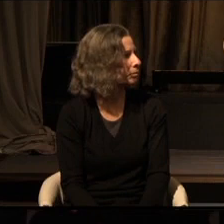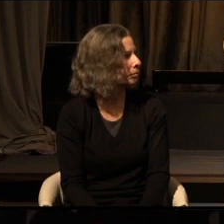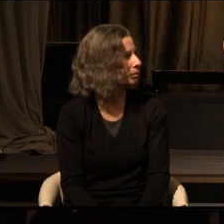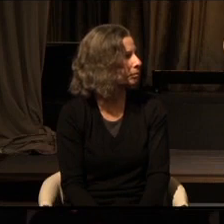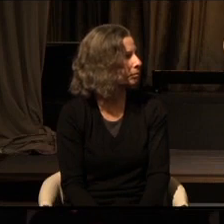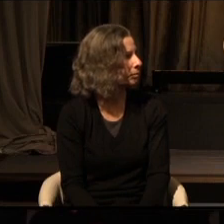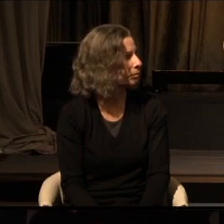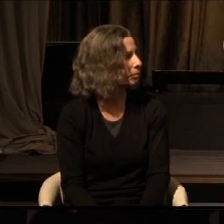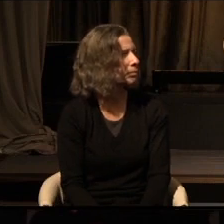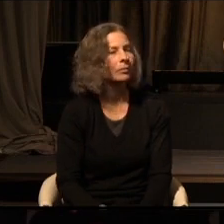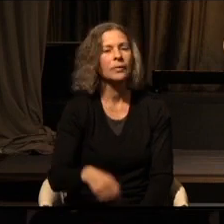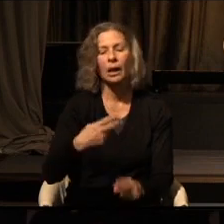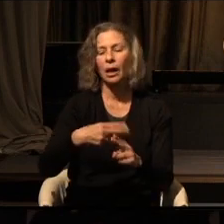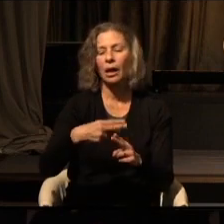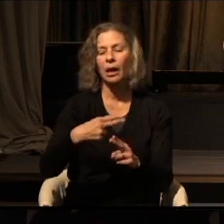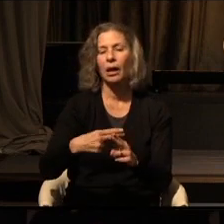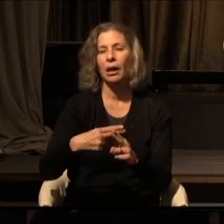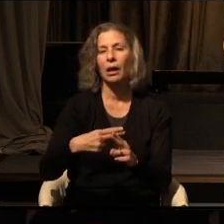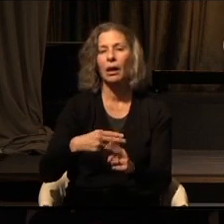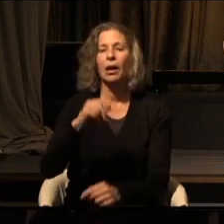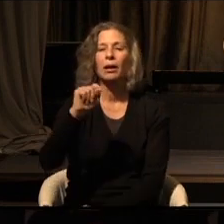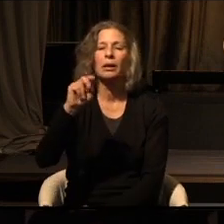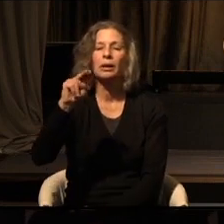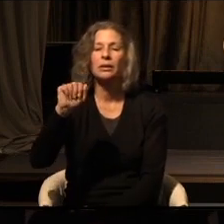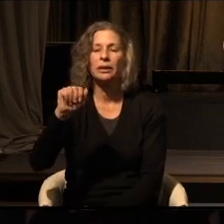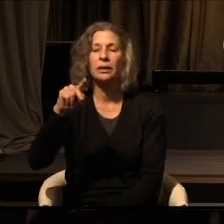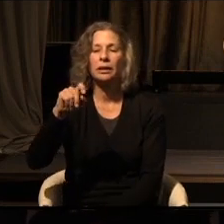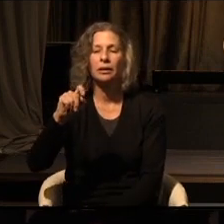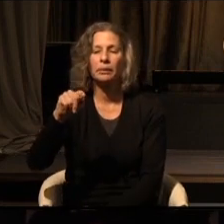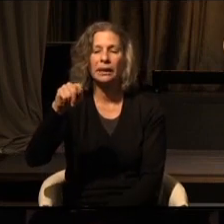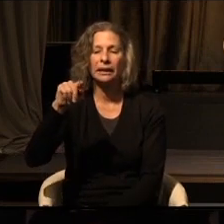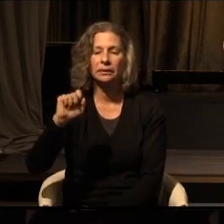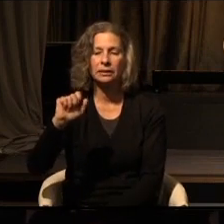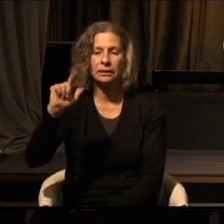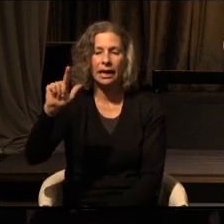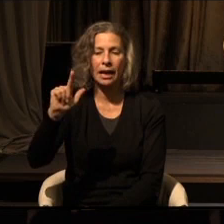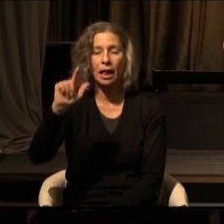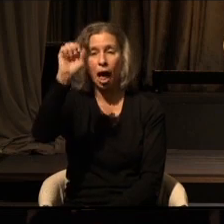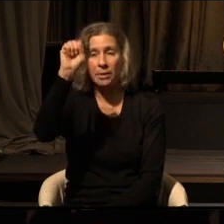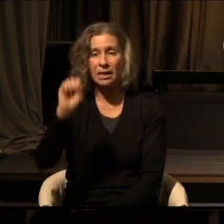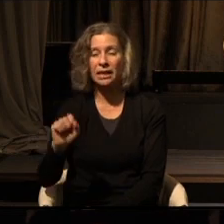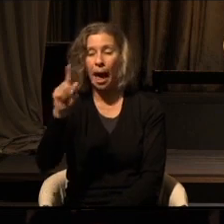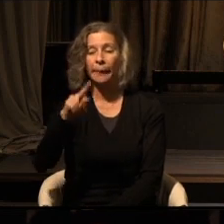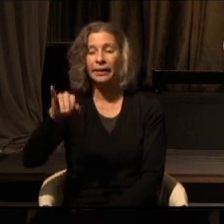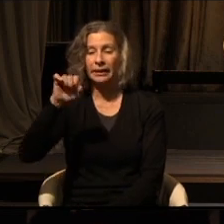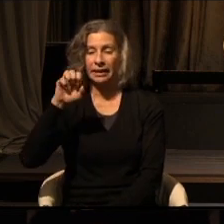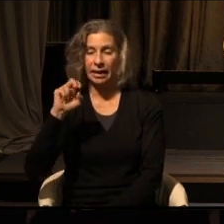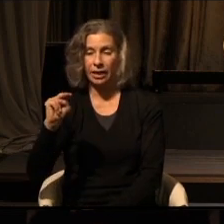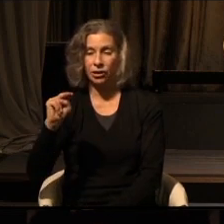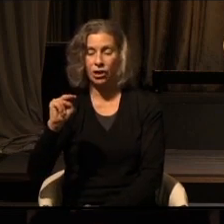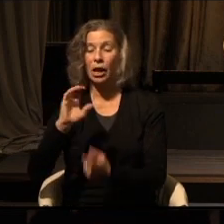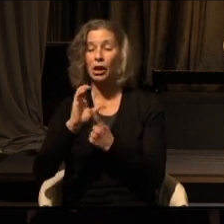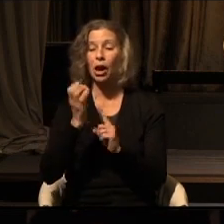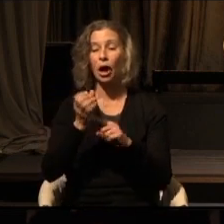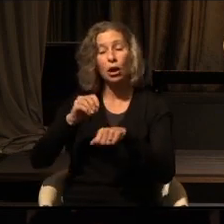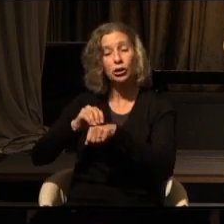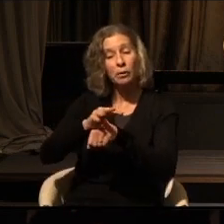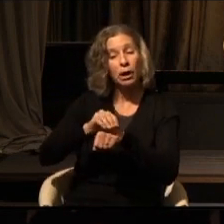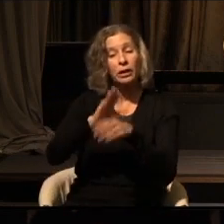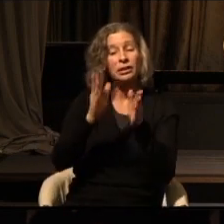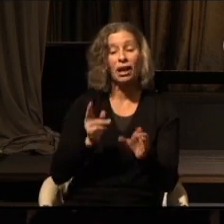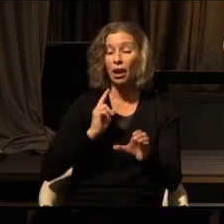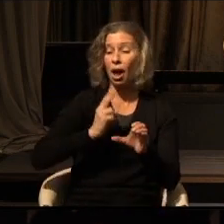Gamchul. My name is Hina Patel. I'm a South Asian cultural consultant. I came into the performing